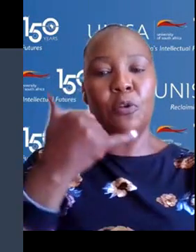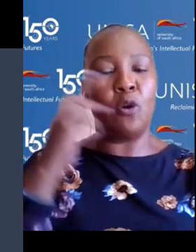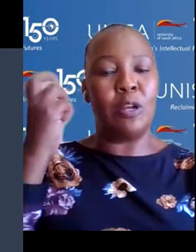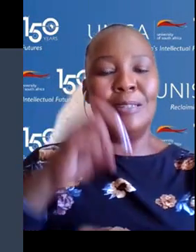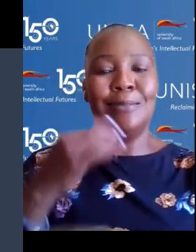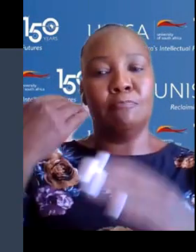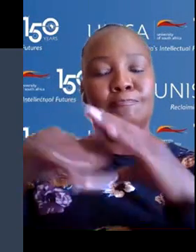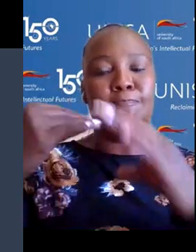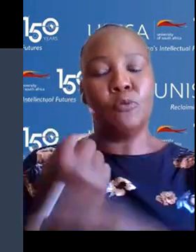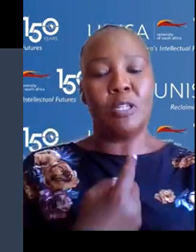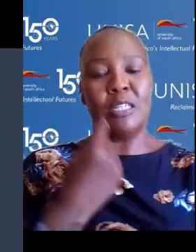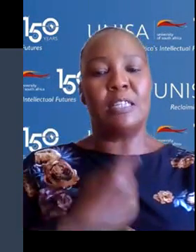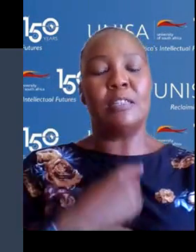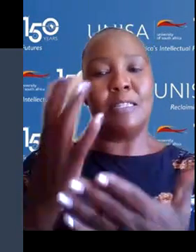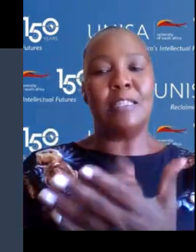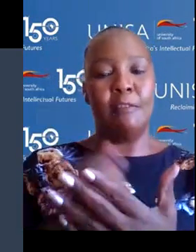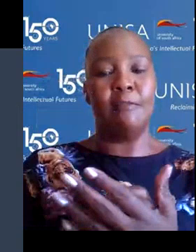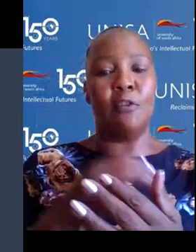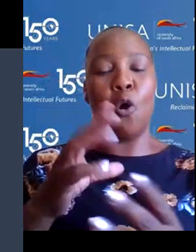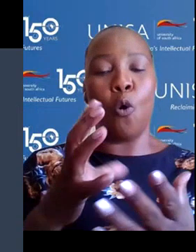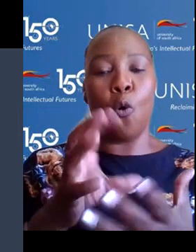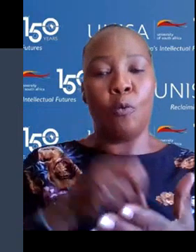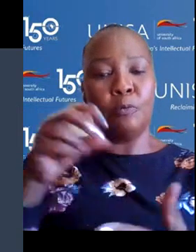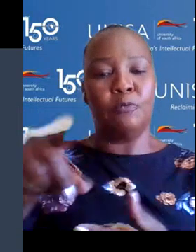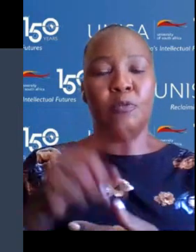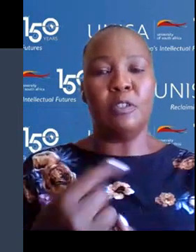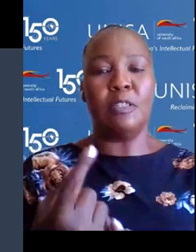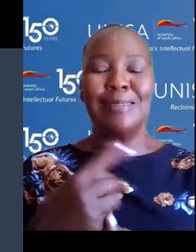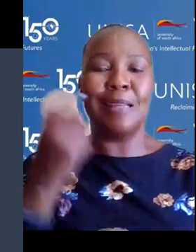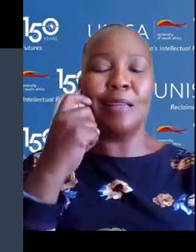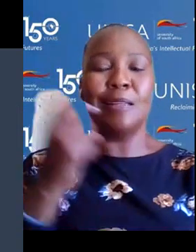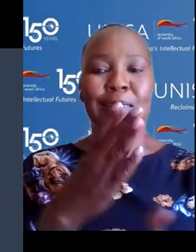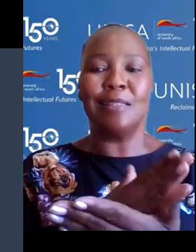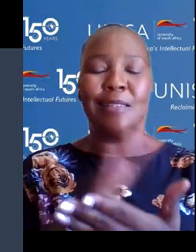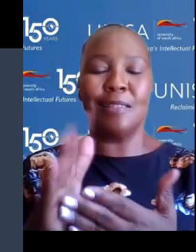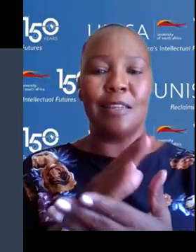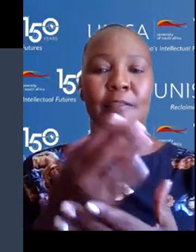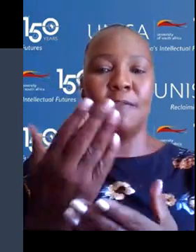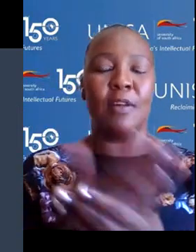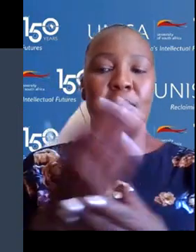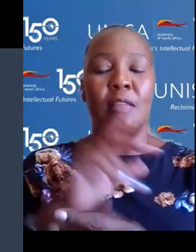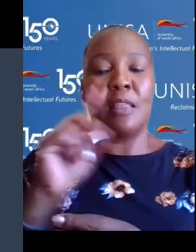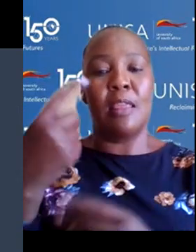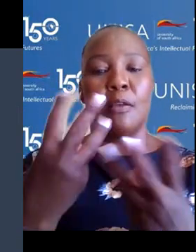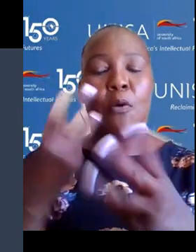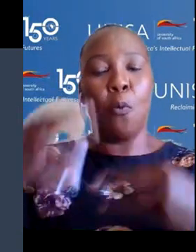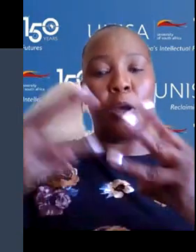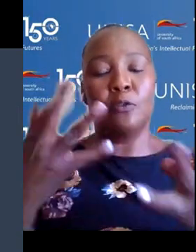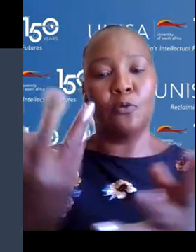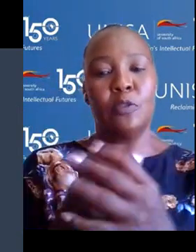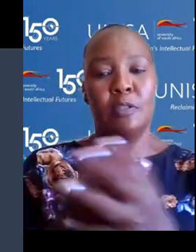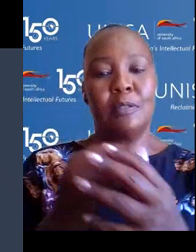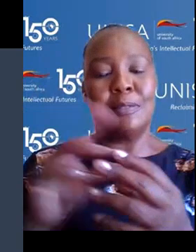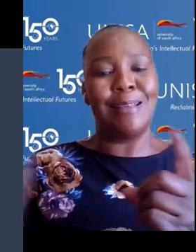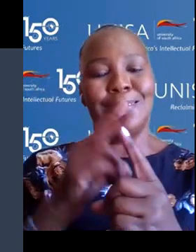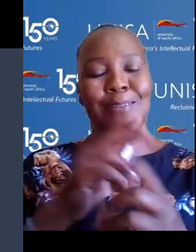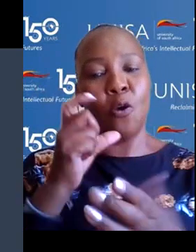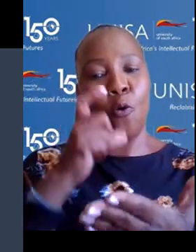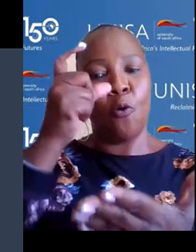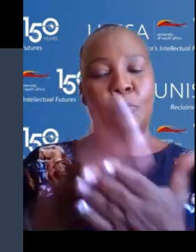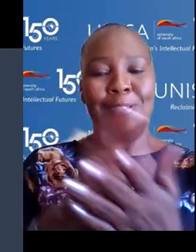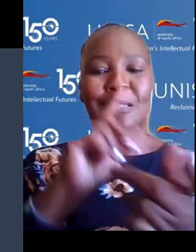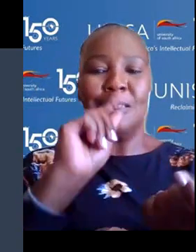save a copy to a thumb drive. Easily share files with others, work together, and see comments and changes